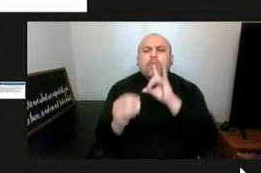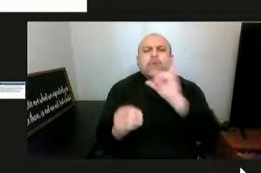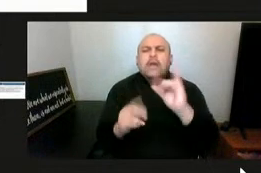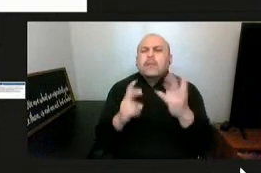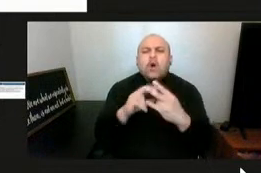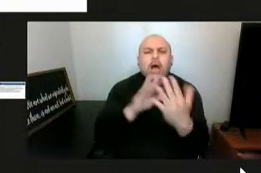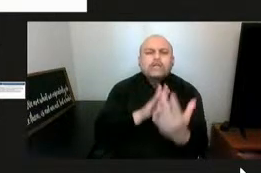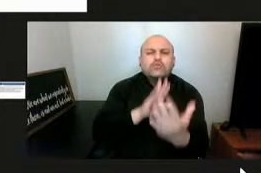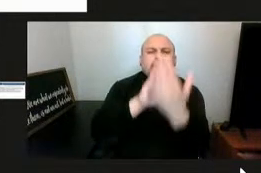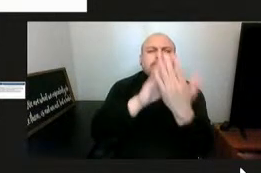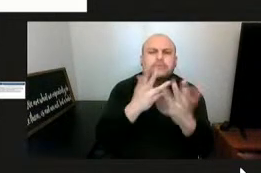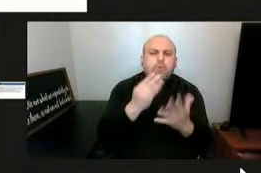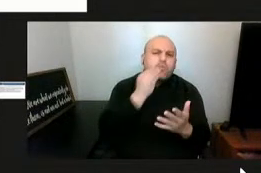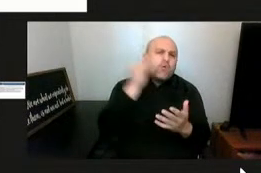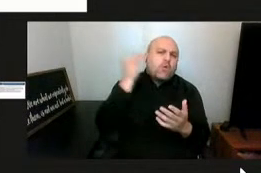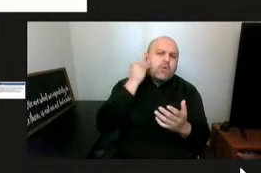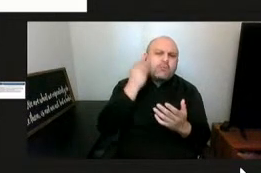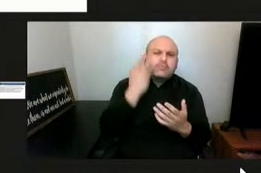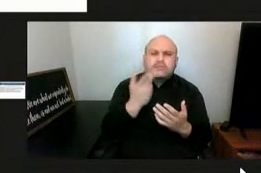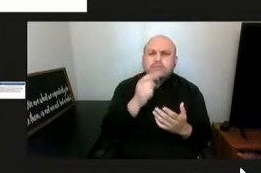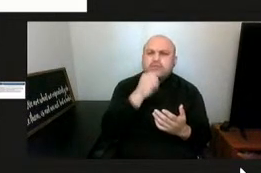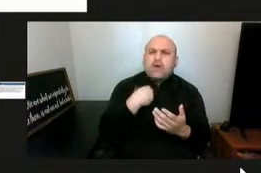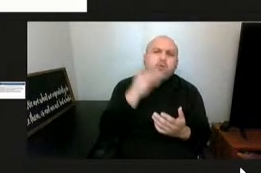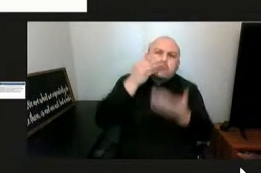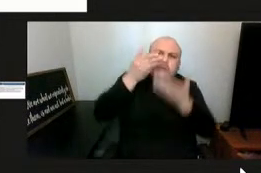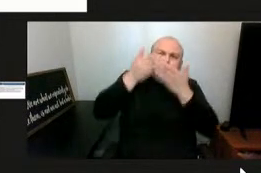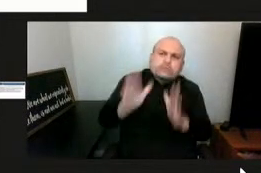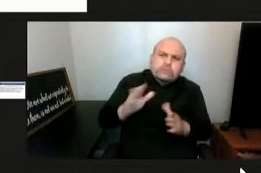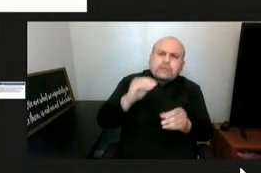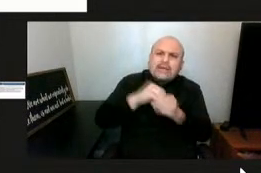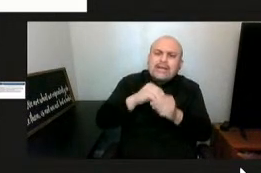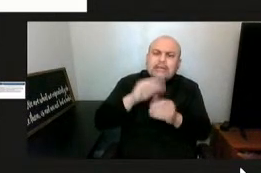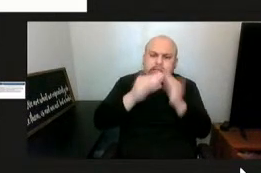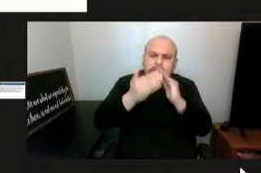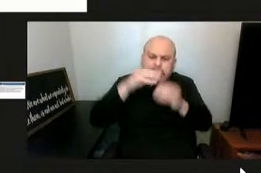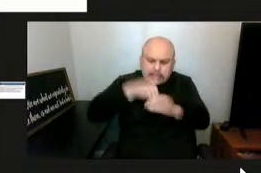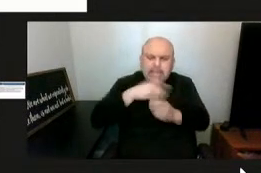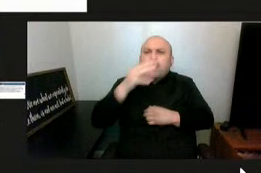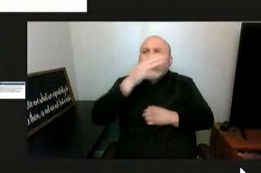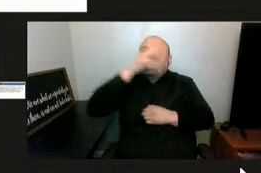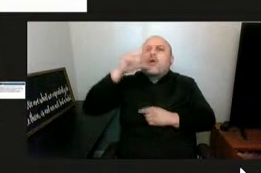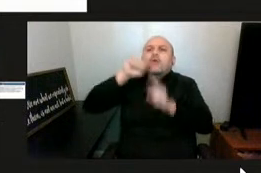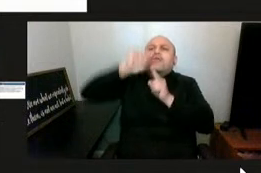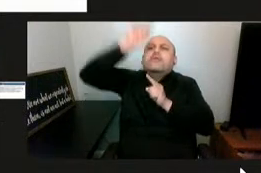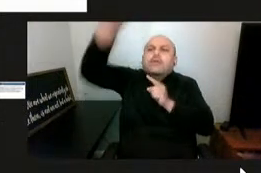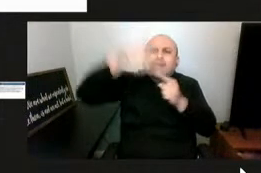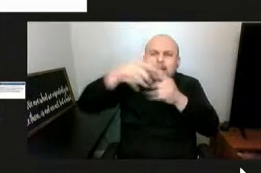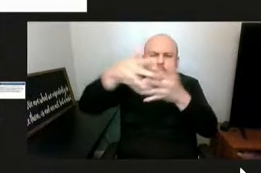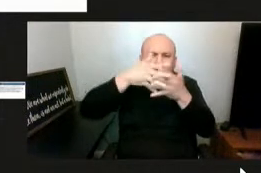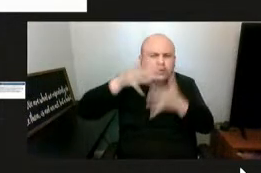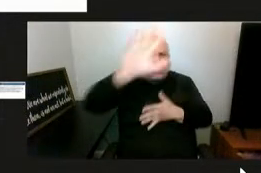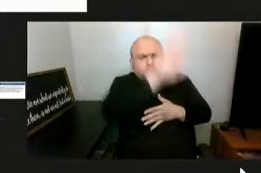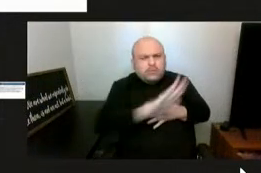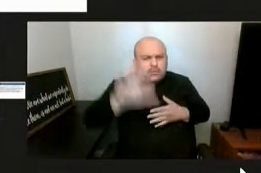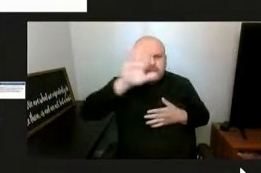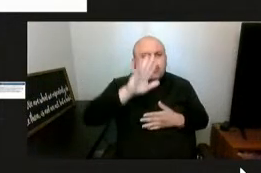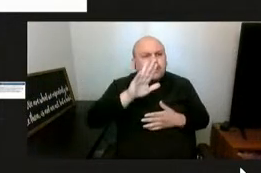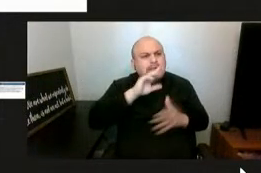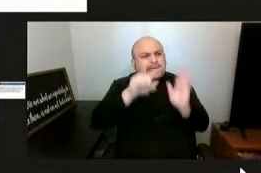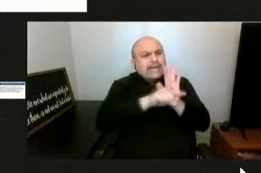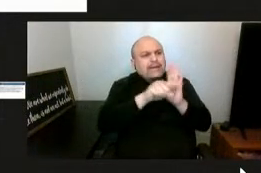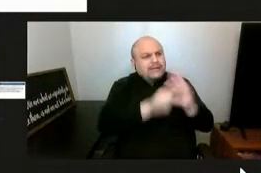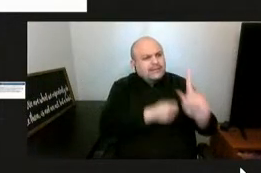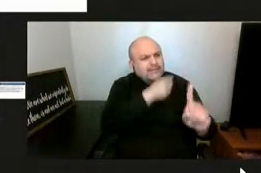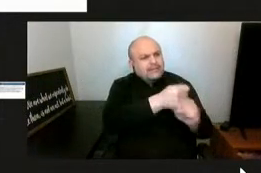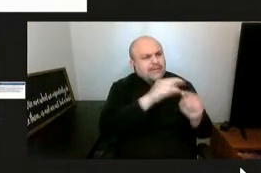housing insecurity in both urban and rural America and the negative impact that has on communities